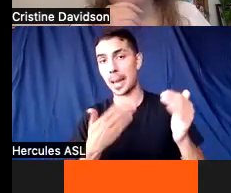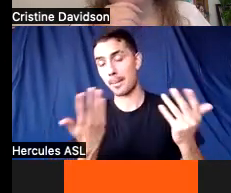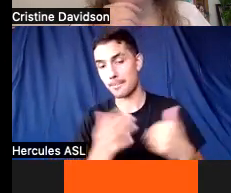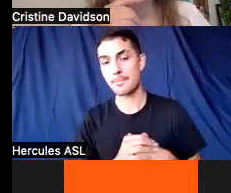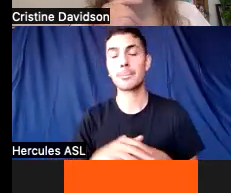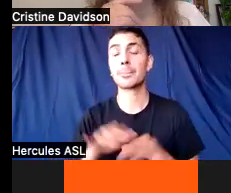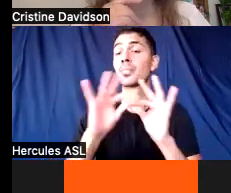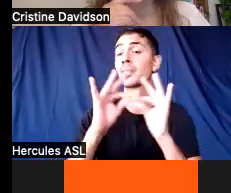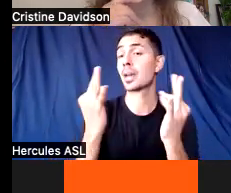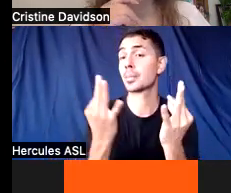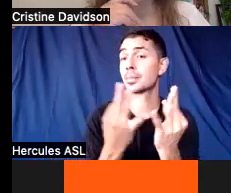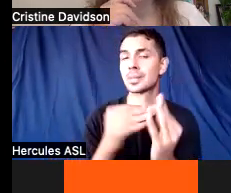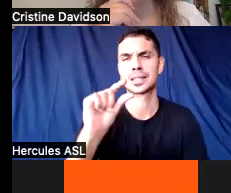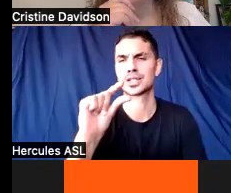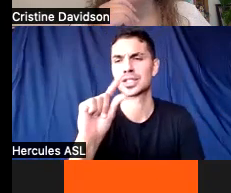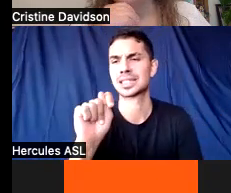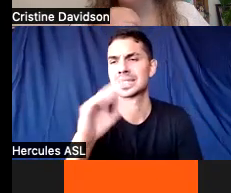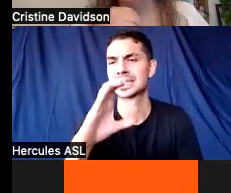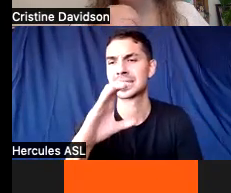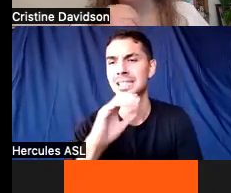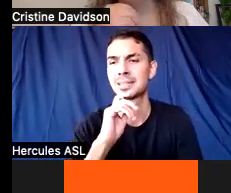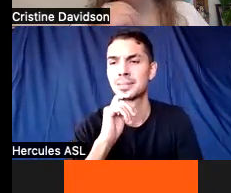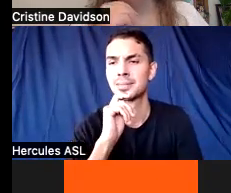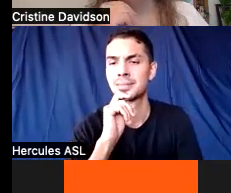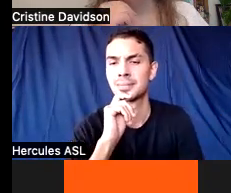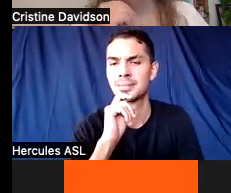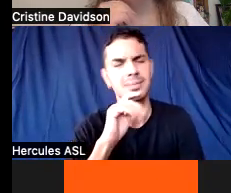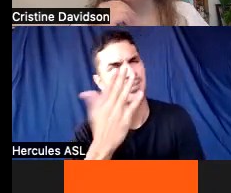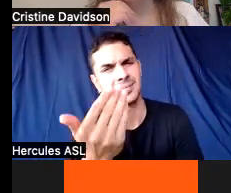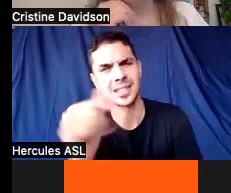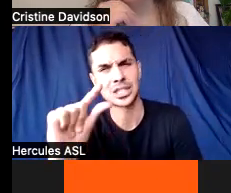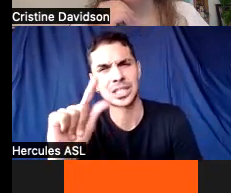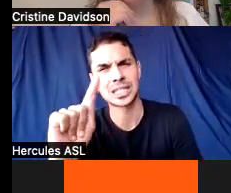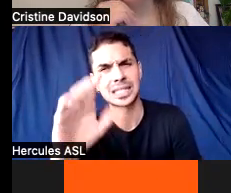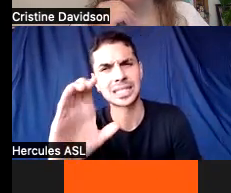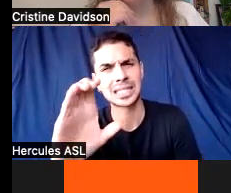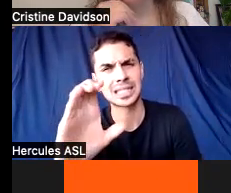Family. GTC. Summer, what's GTC?